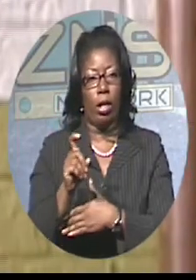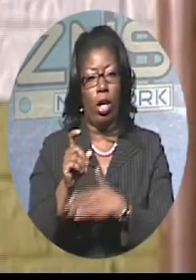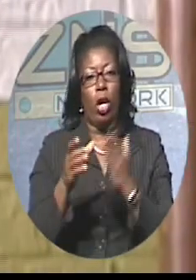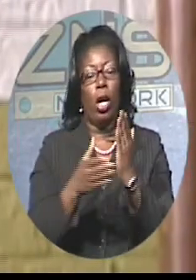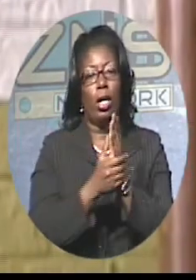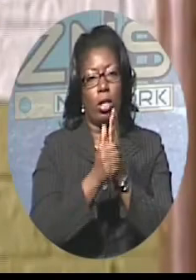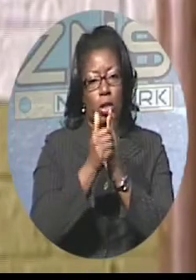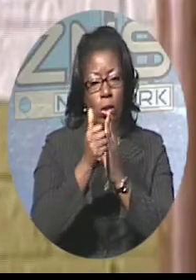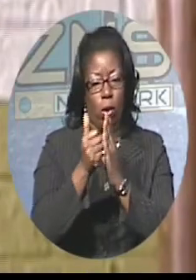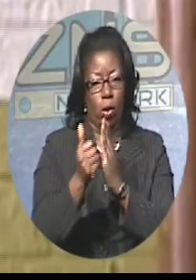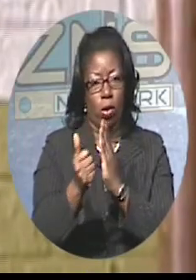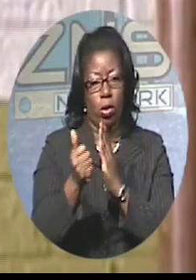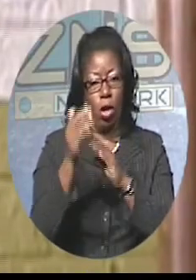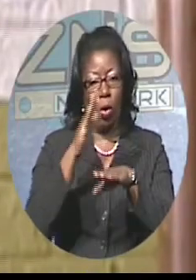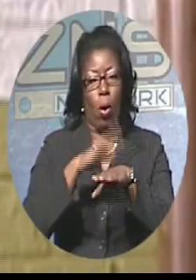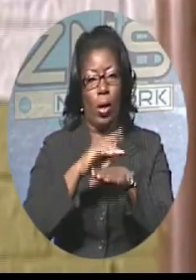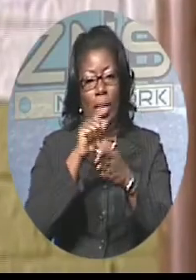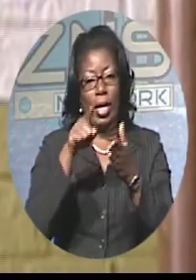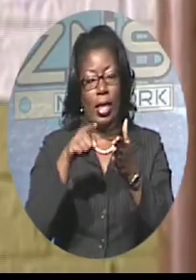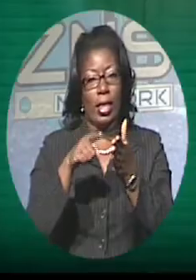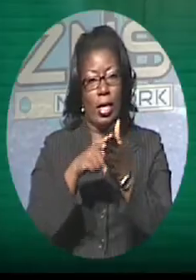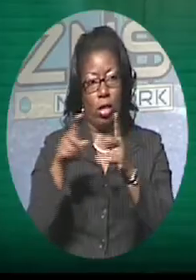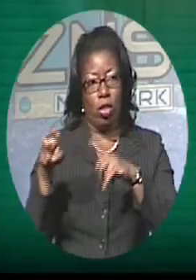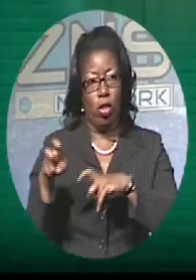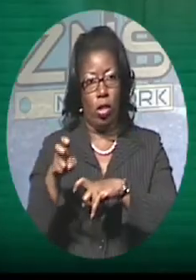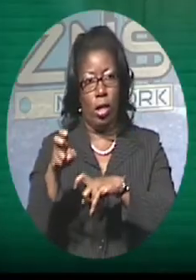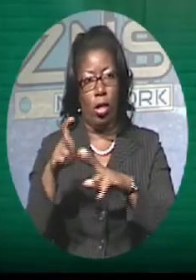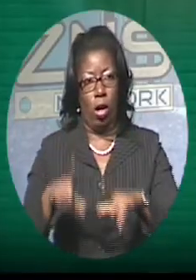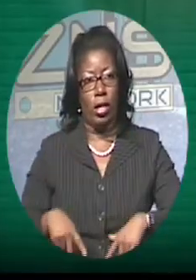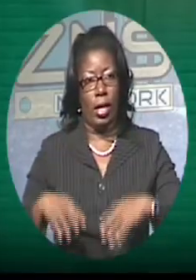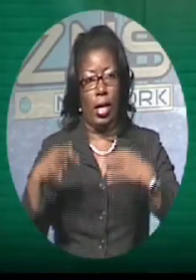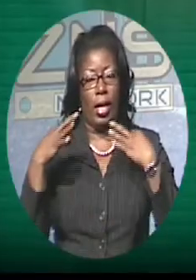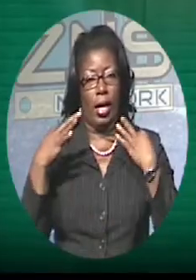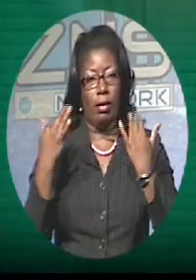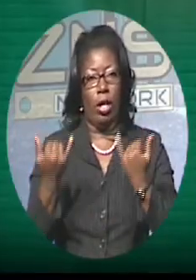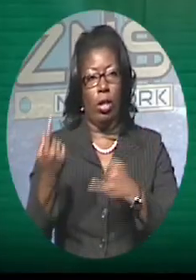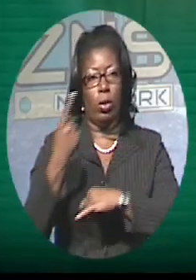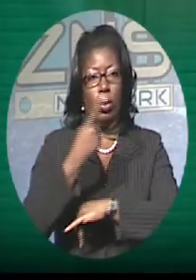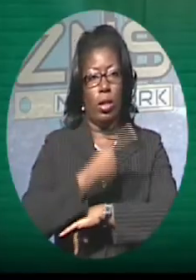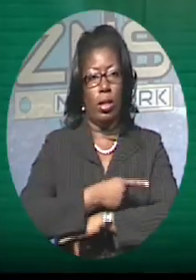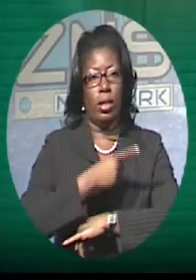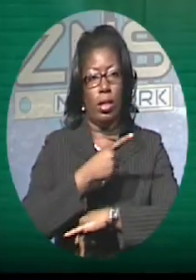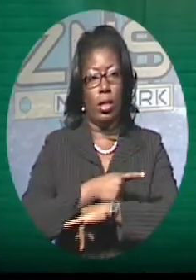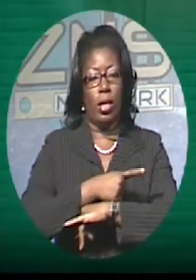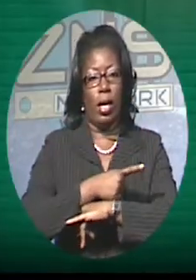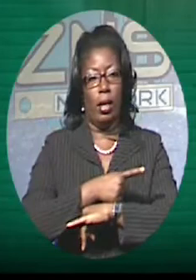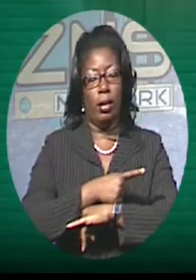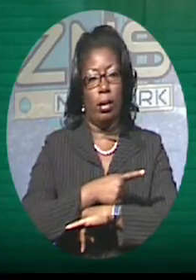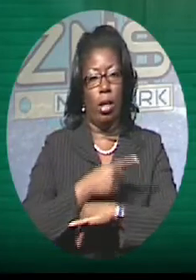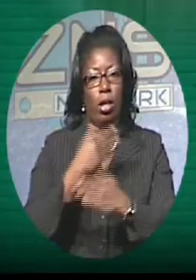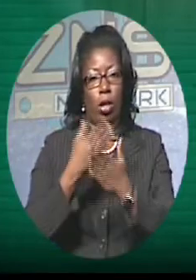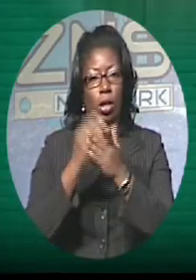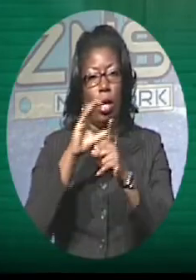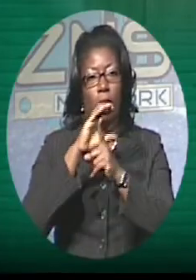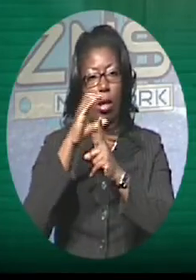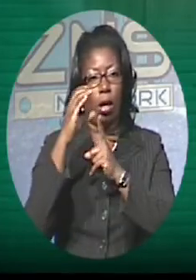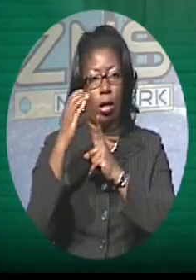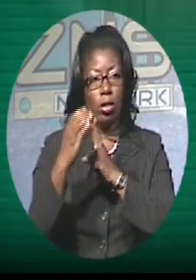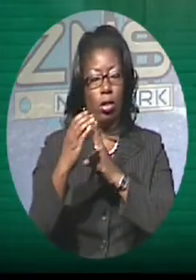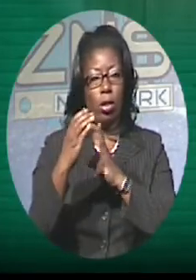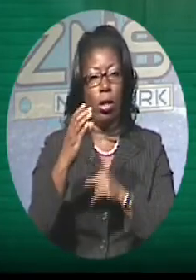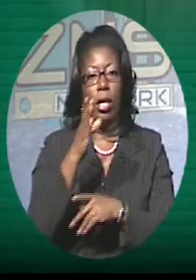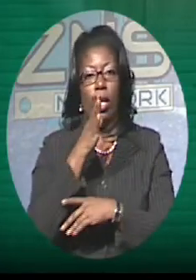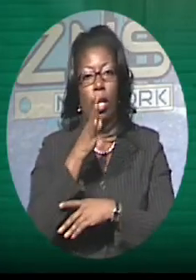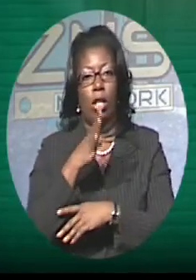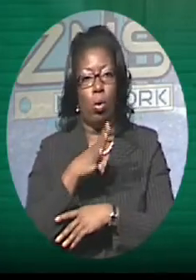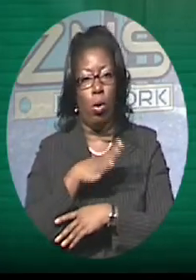tools to take on this journey that we call life. This day marks the dawn of culture in JU women's